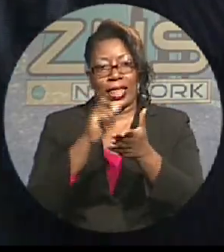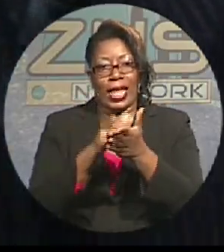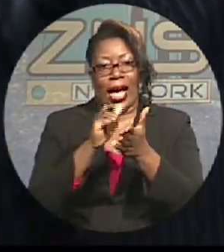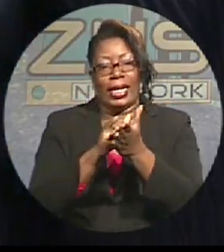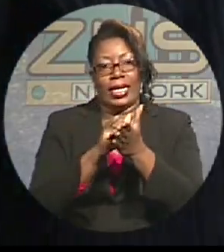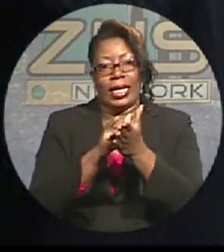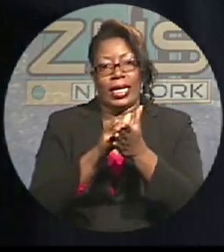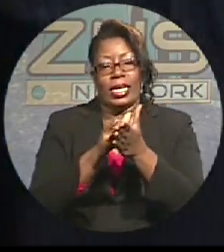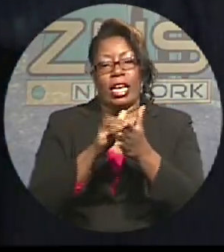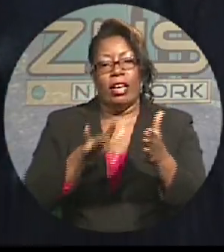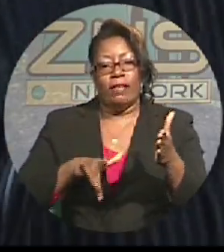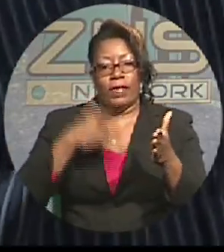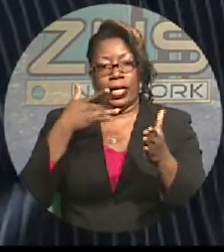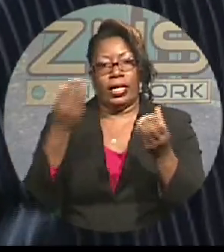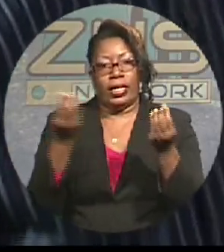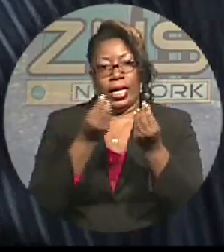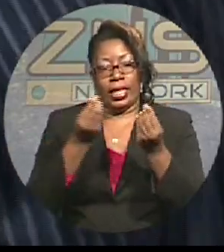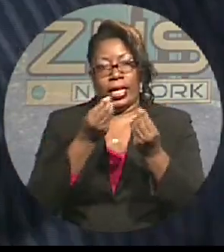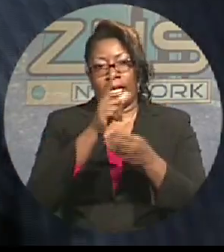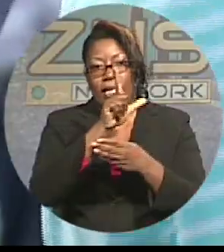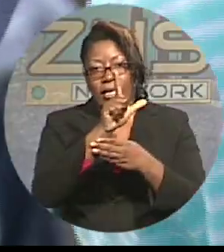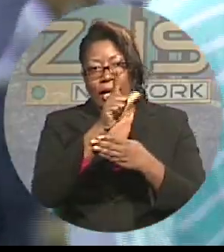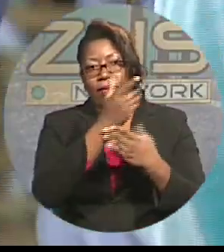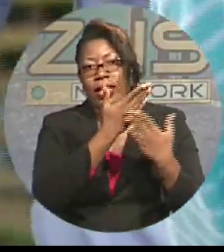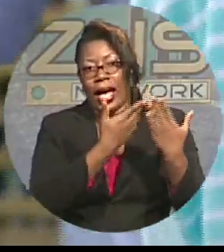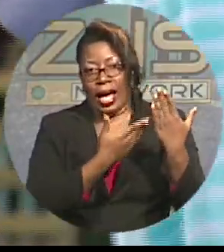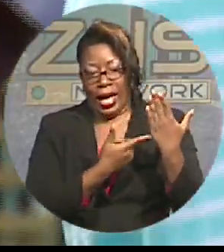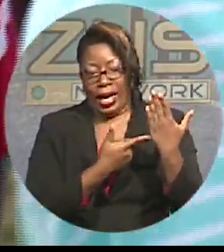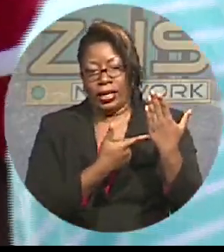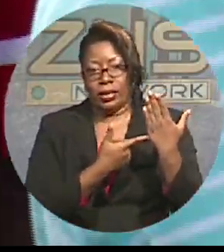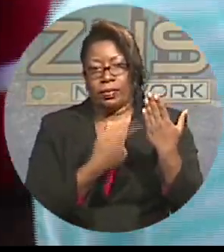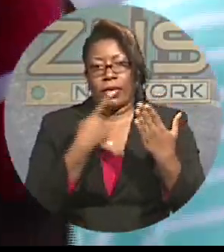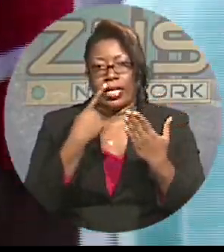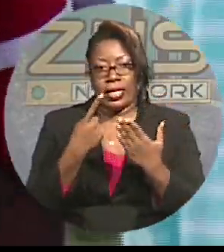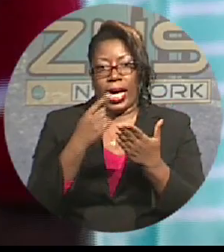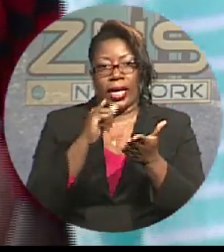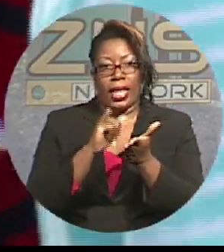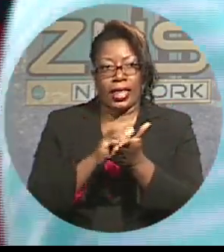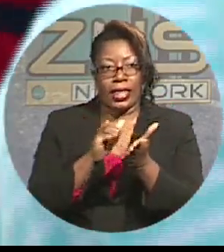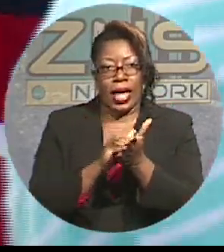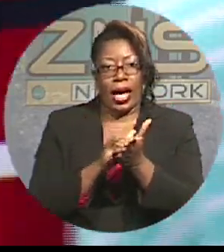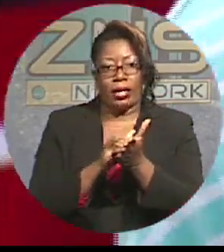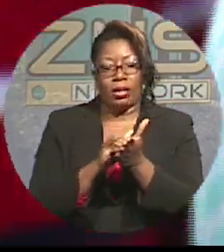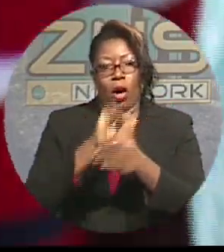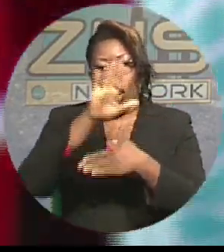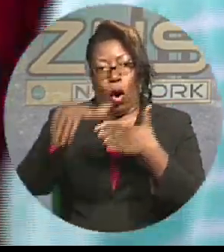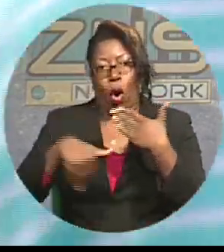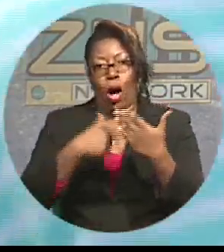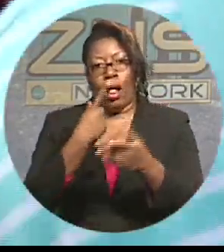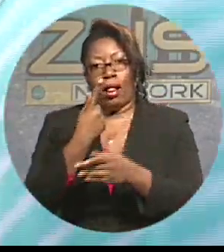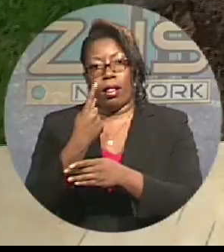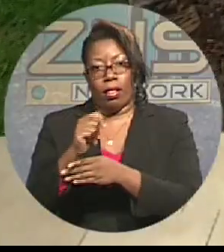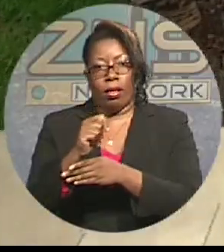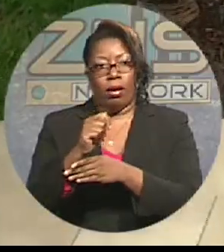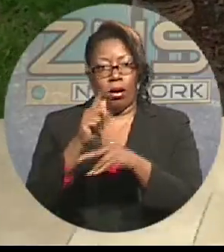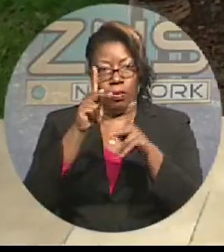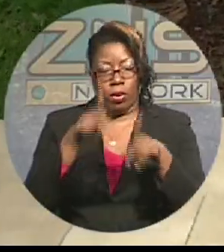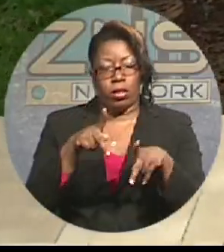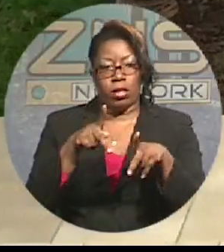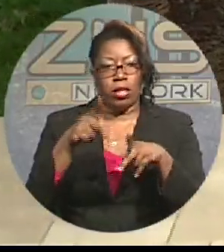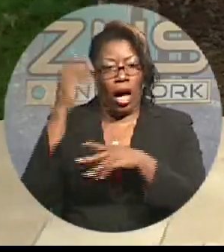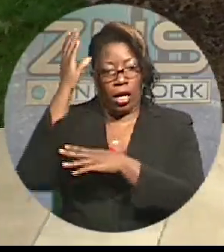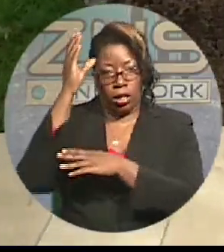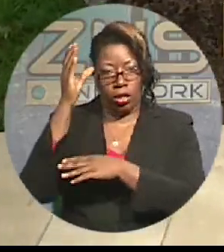some feeling in his left hand as a result. Coggle also informed the court that all of the defendants are concerned for their safety in